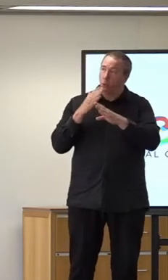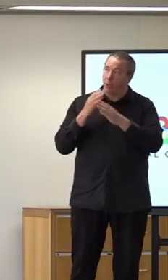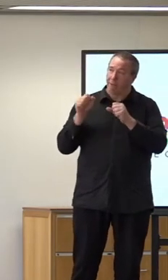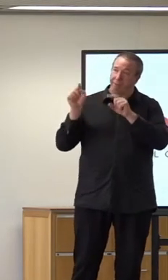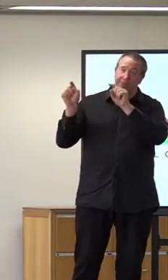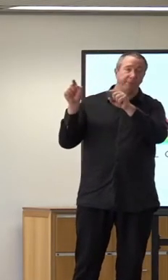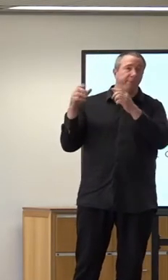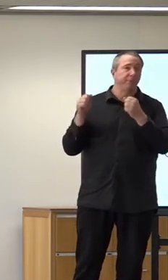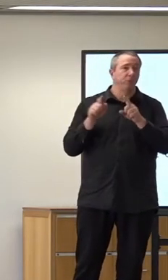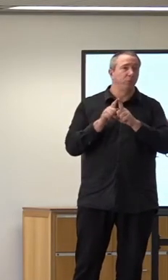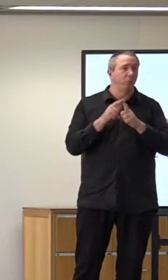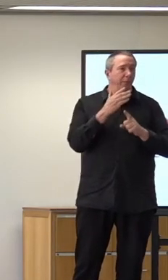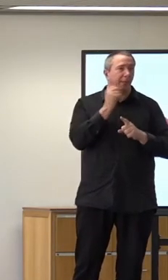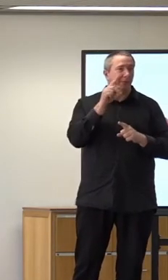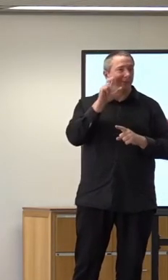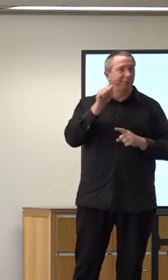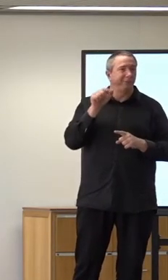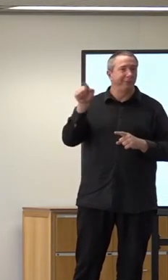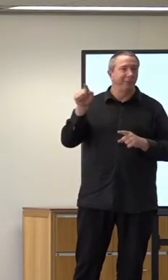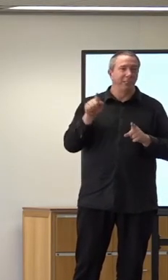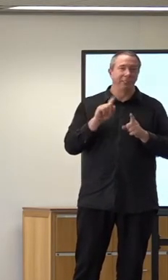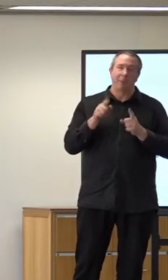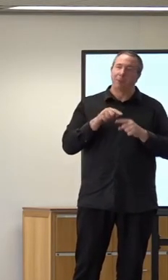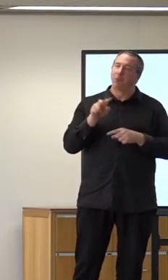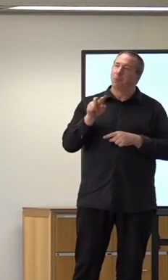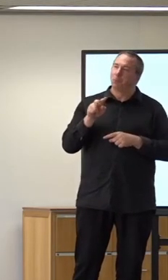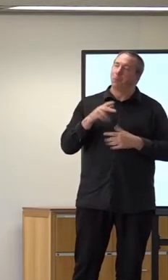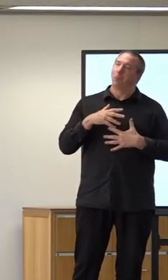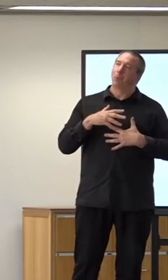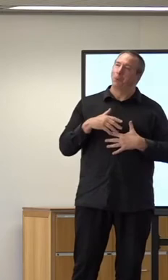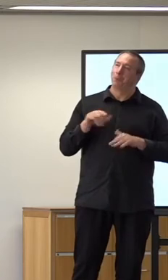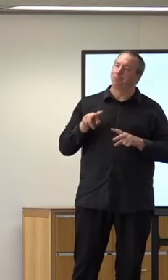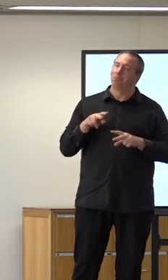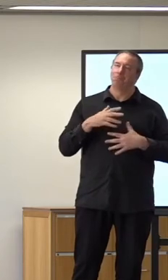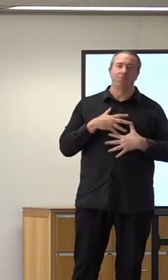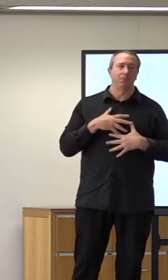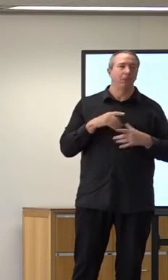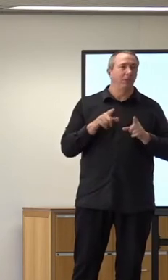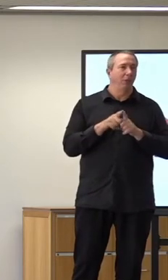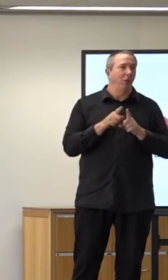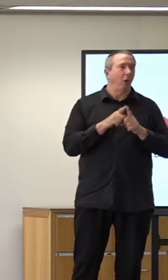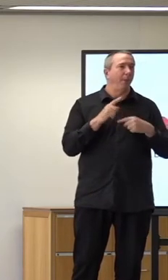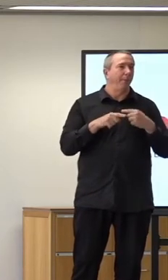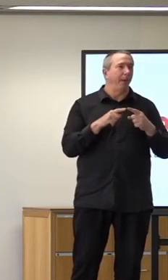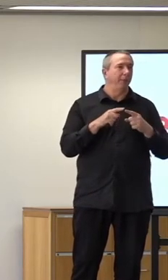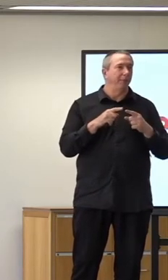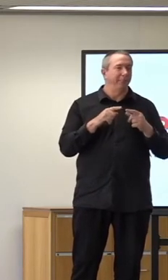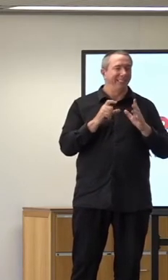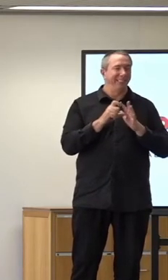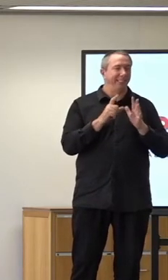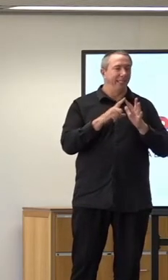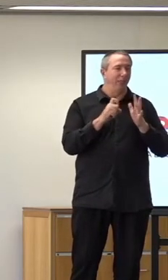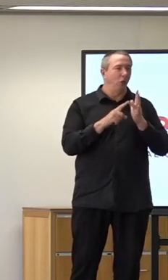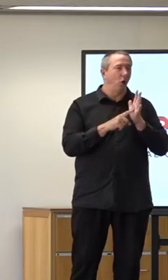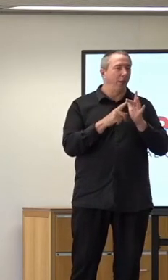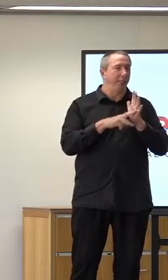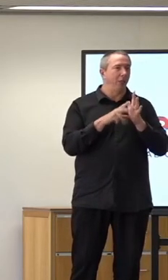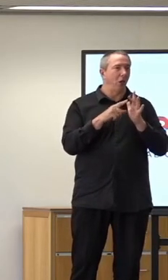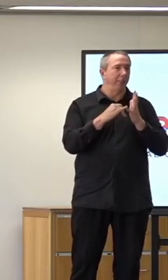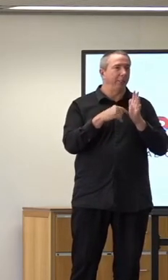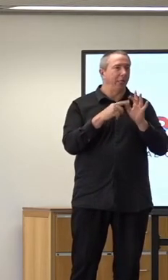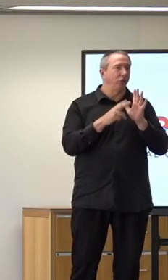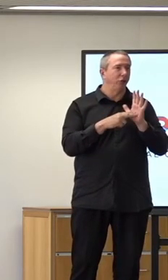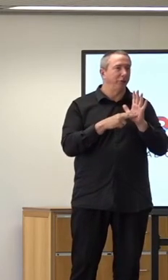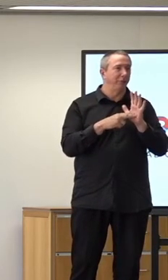there, took some deep breaths around the other day, that, you know, decolonization isn't always this hard space